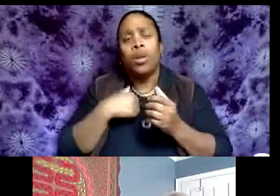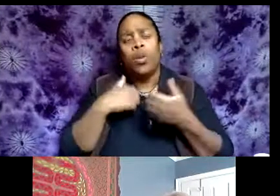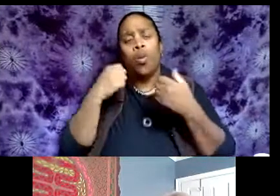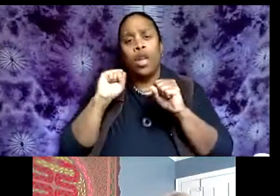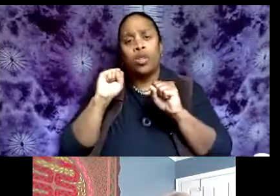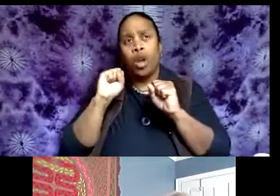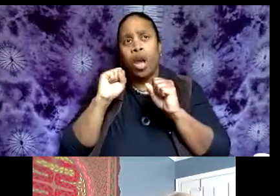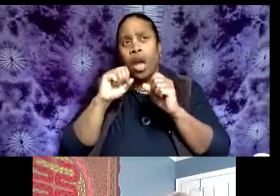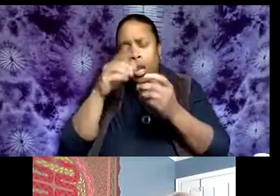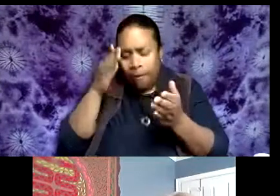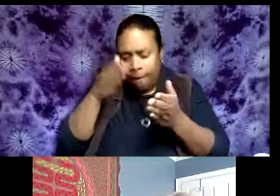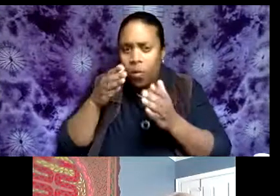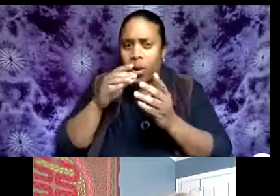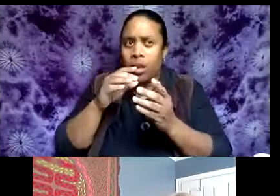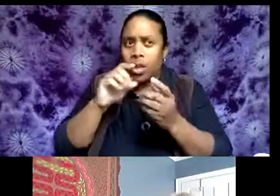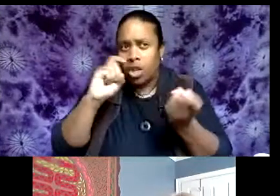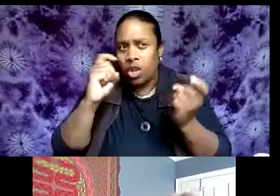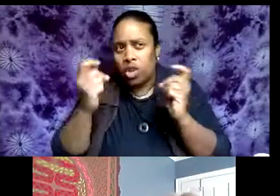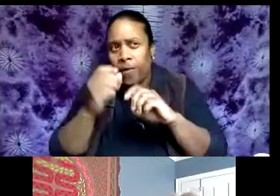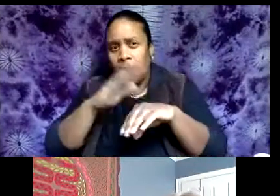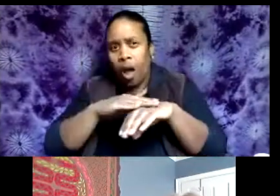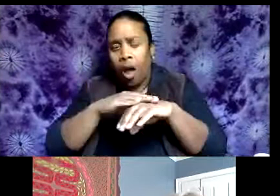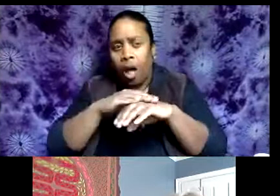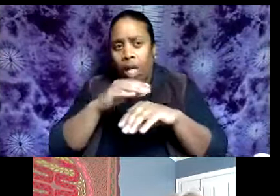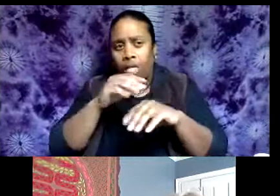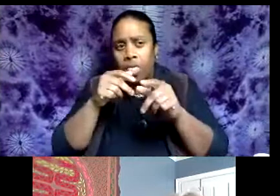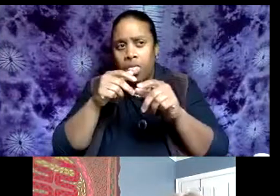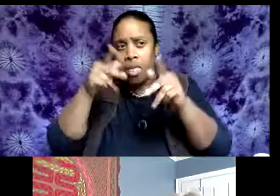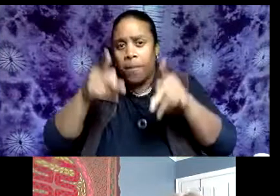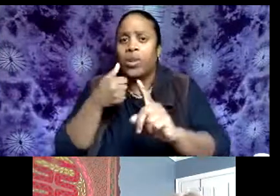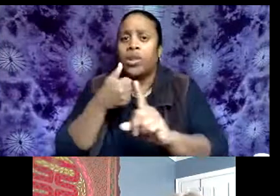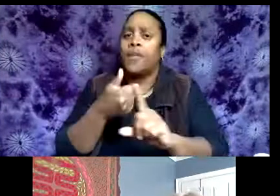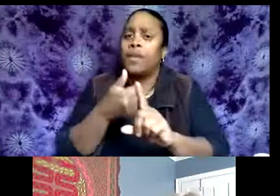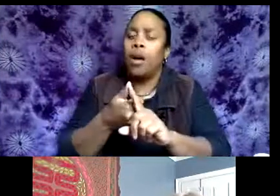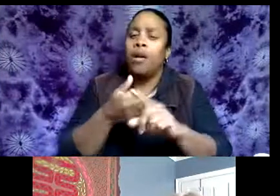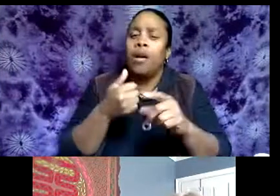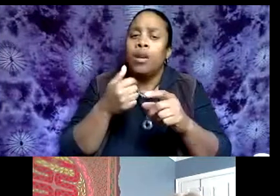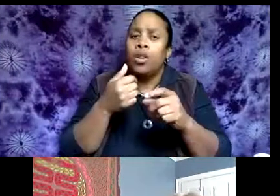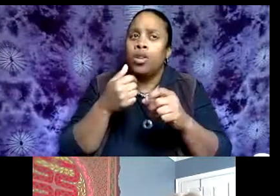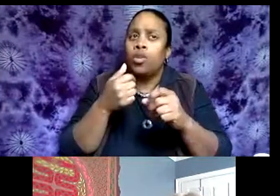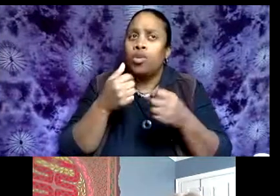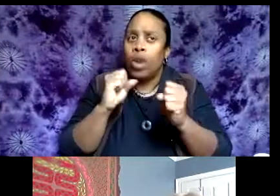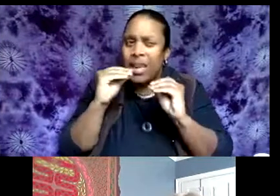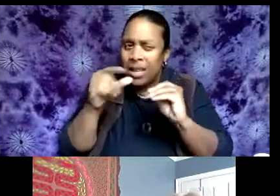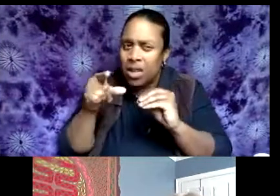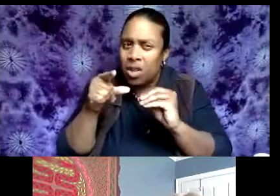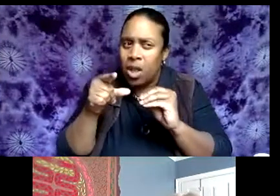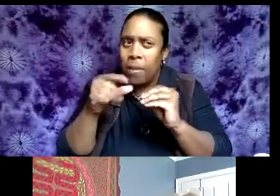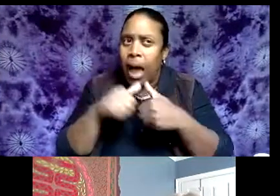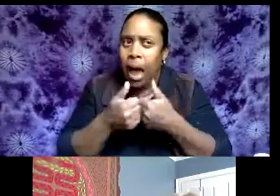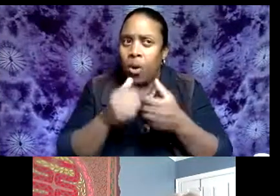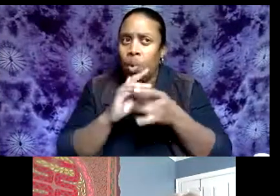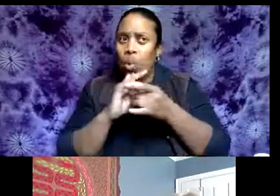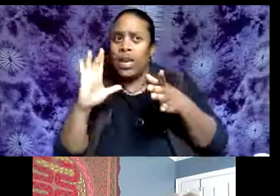on more of the person and what they need to do in order to, release that person, or what they need to do to work